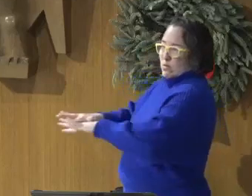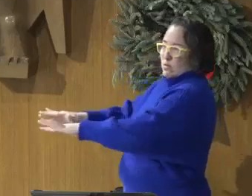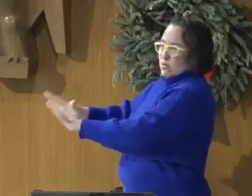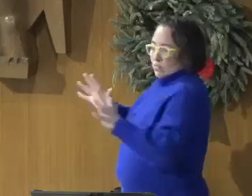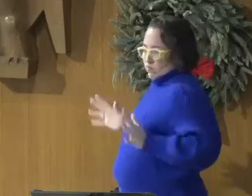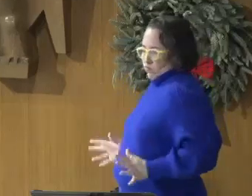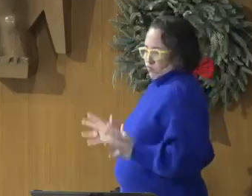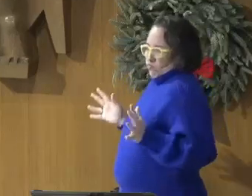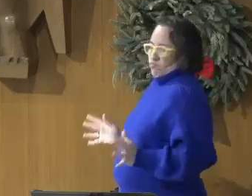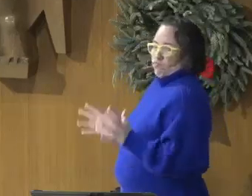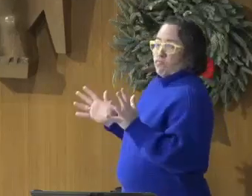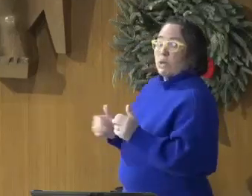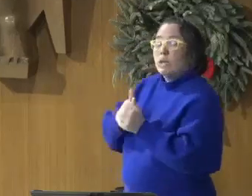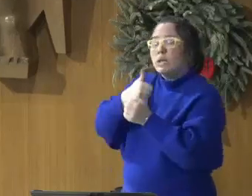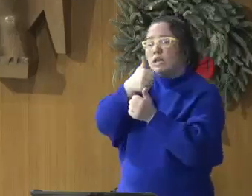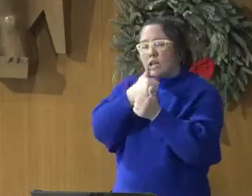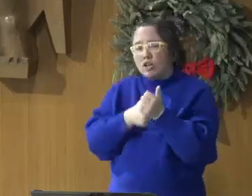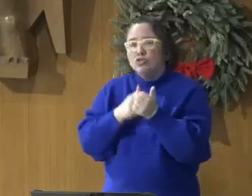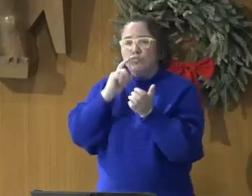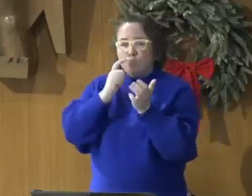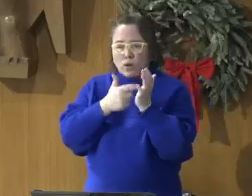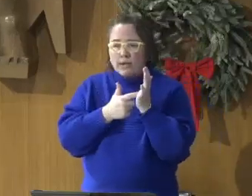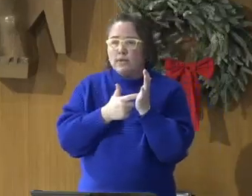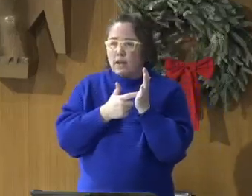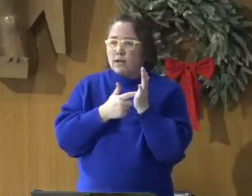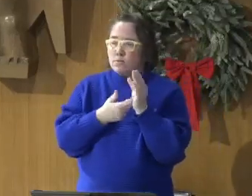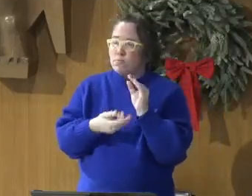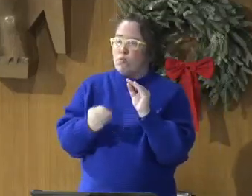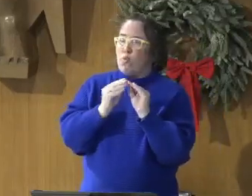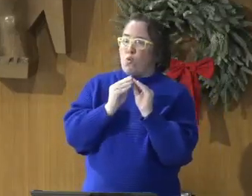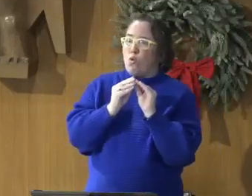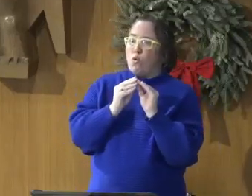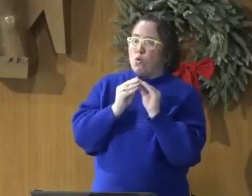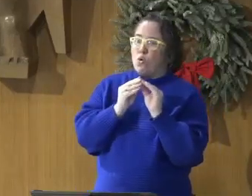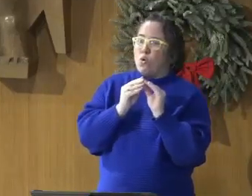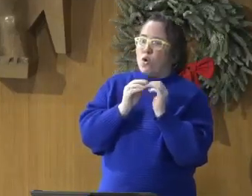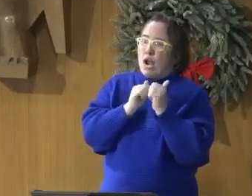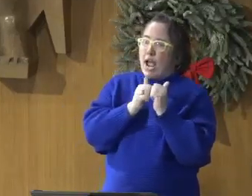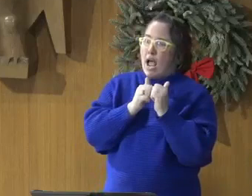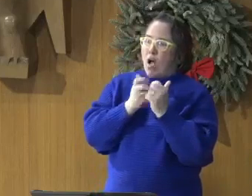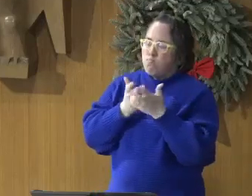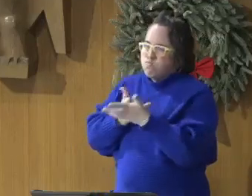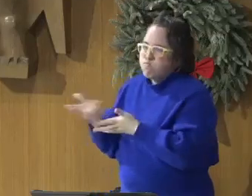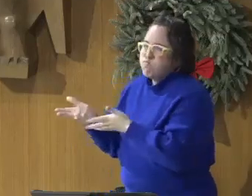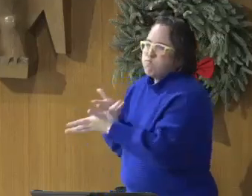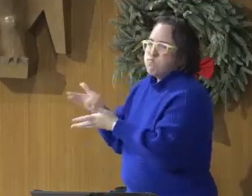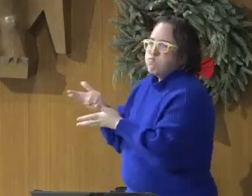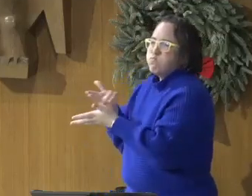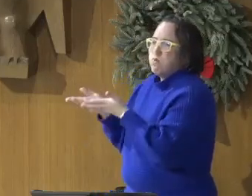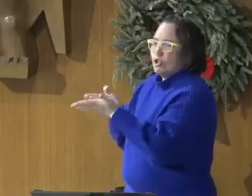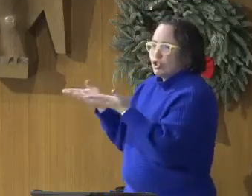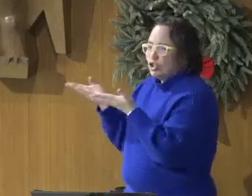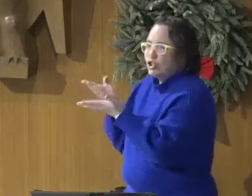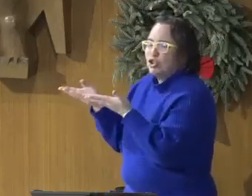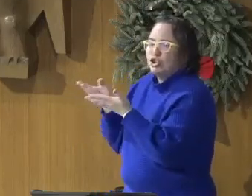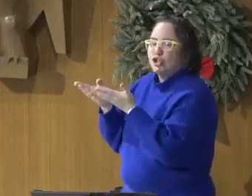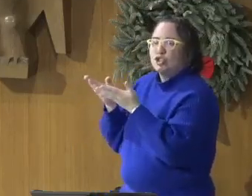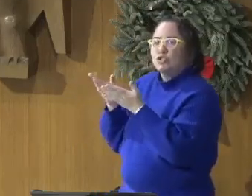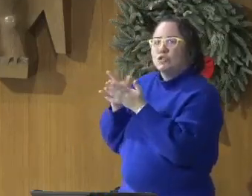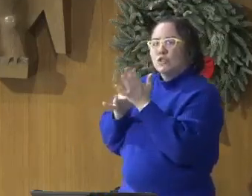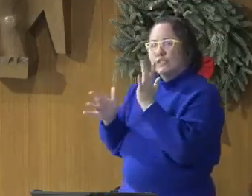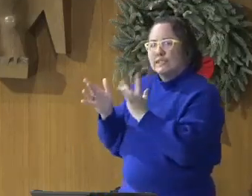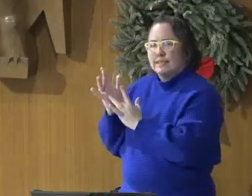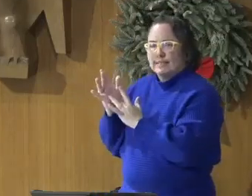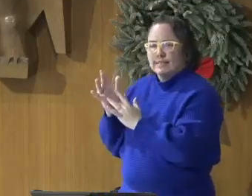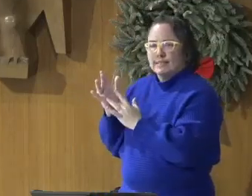and they each recognized something more in this child. Neither of them questioned why the